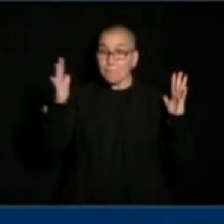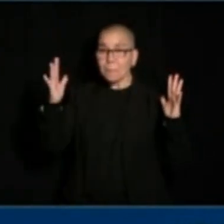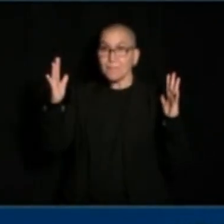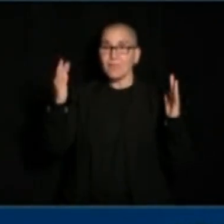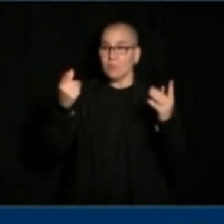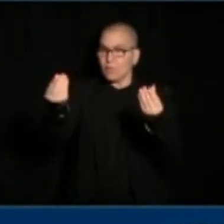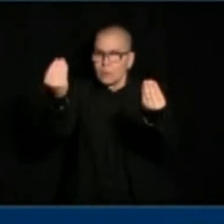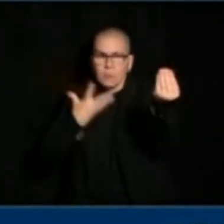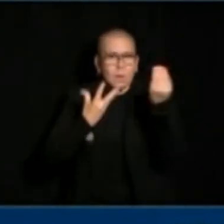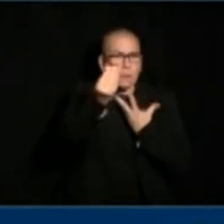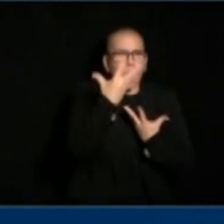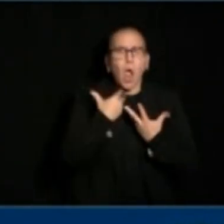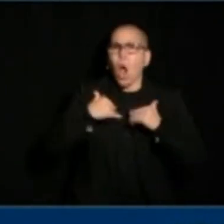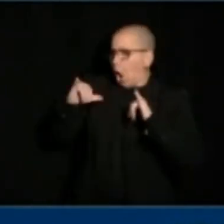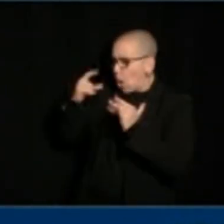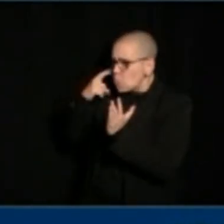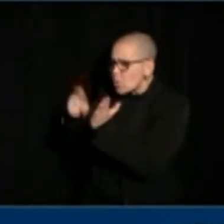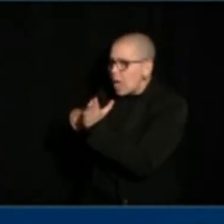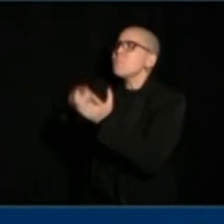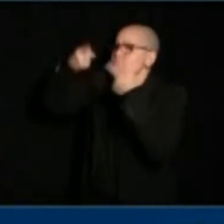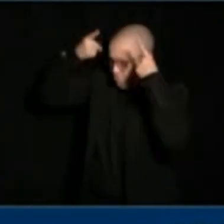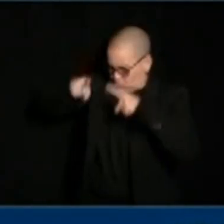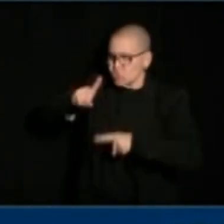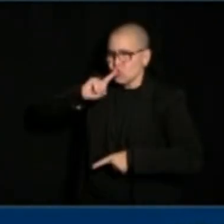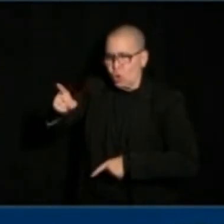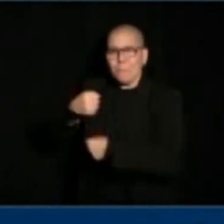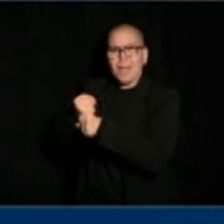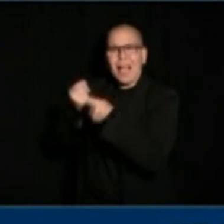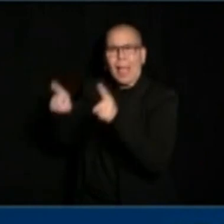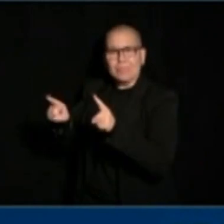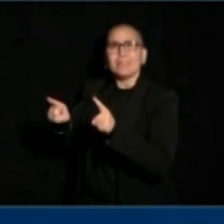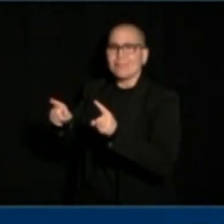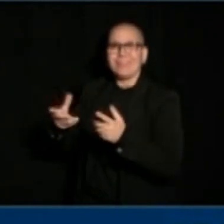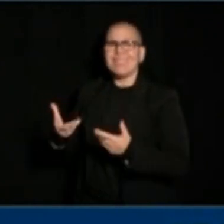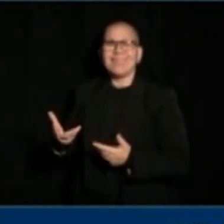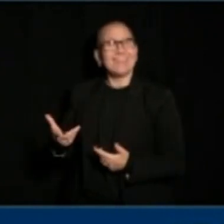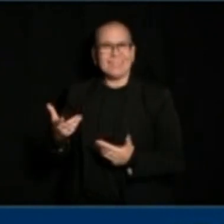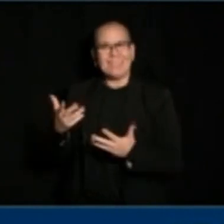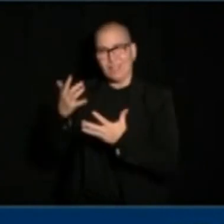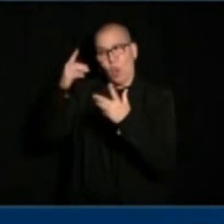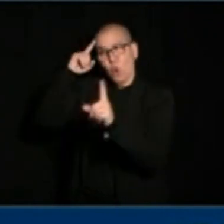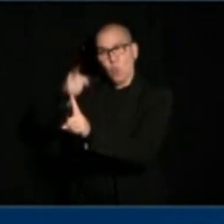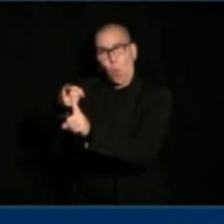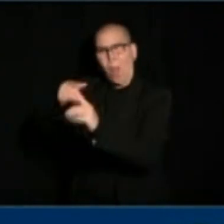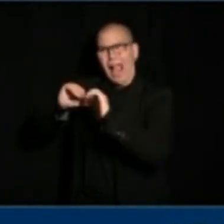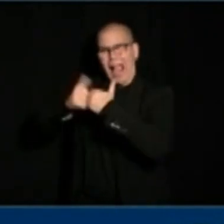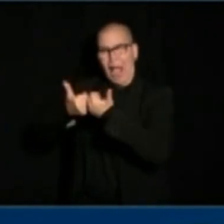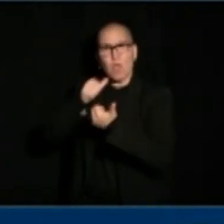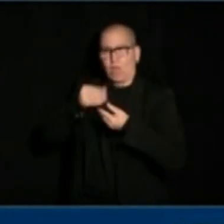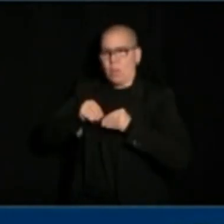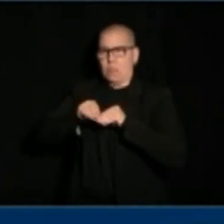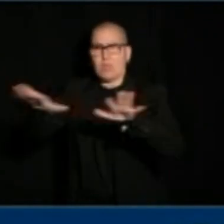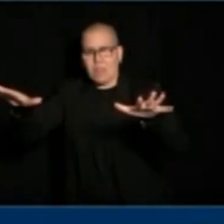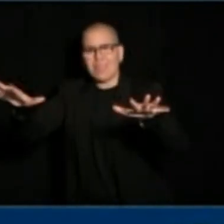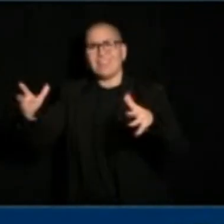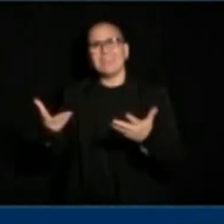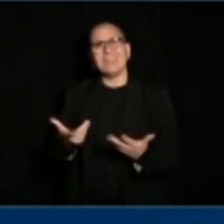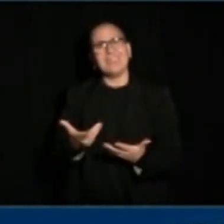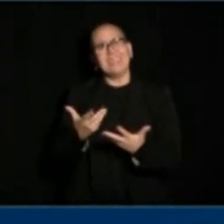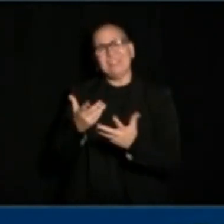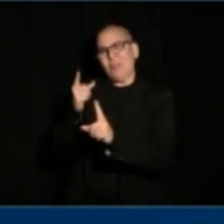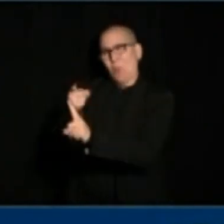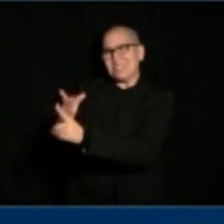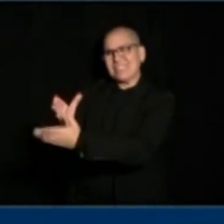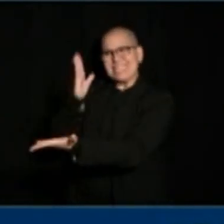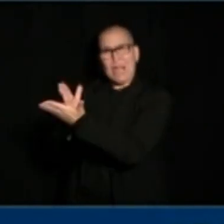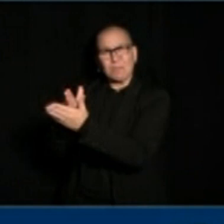not infect others. It lets you understand where you're at and to self-quarantine to break this spread. So the virus